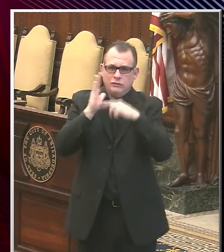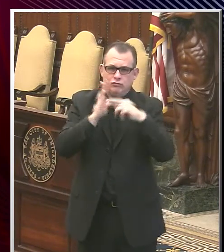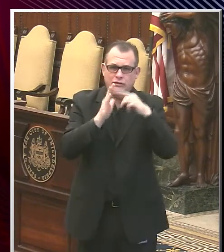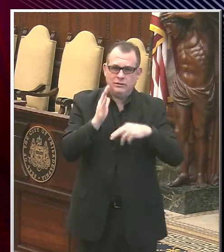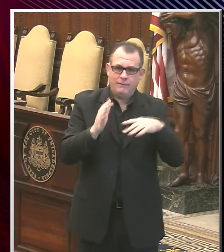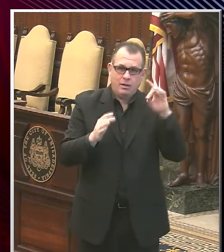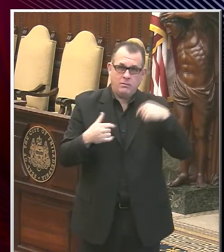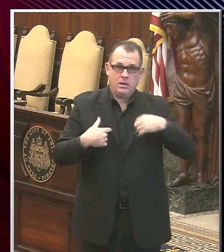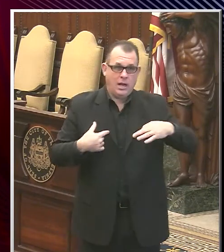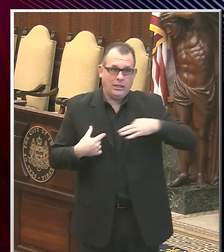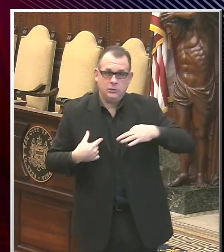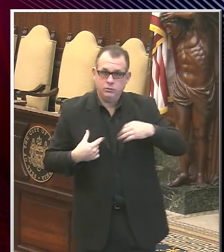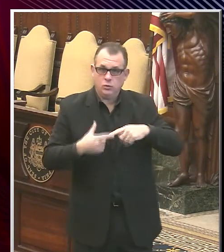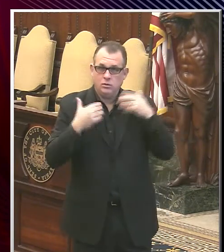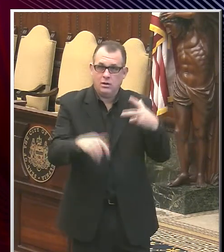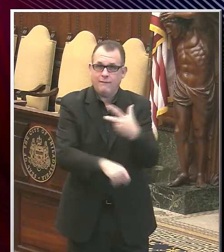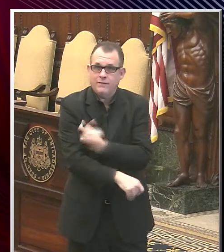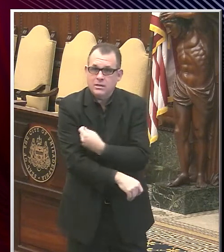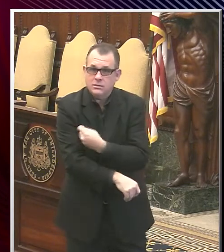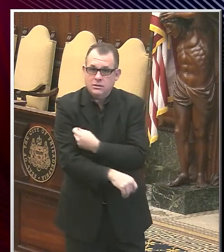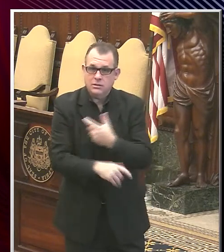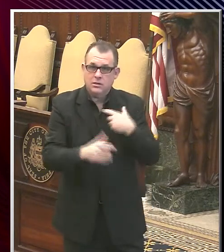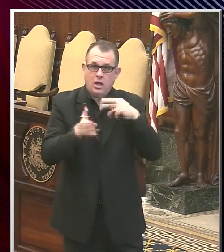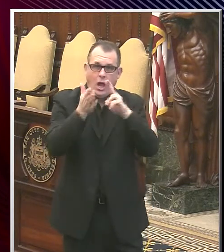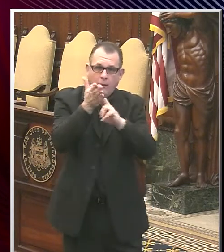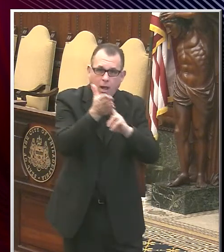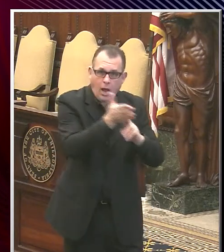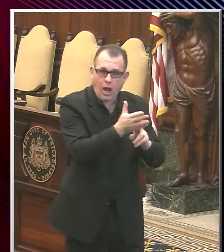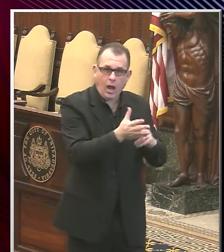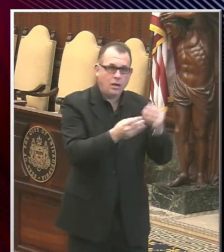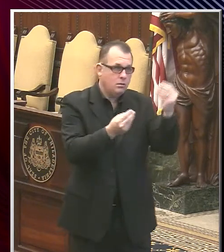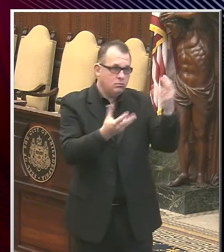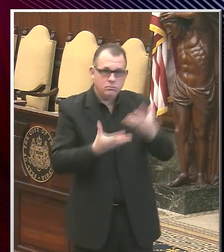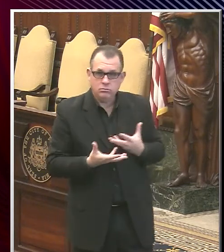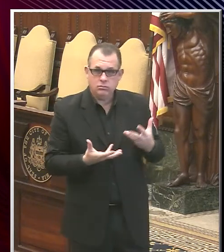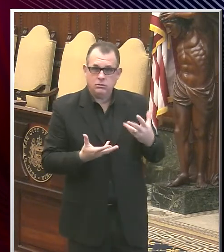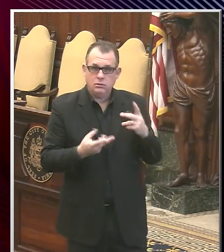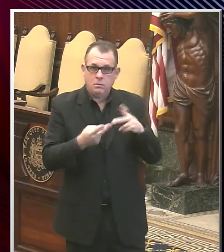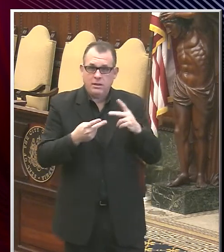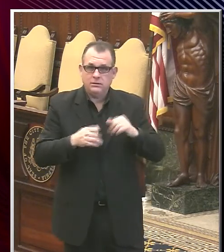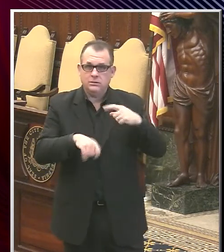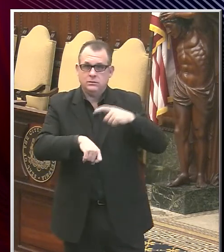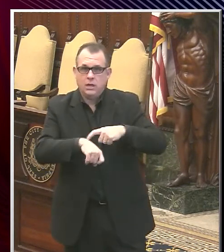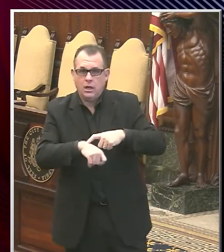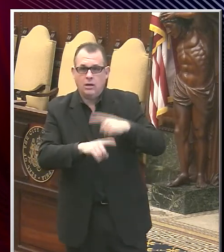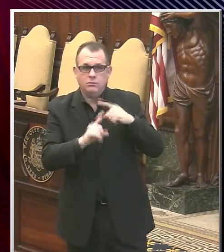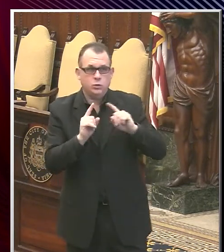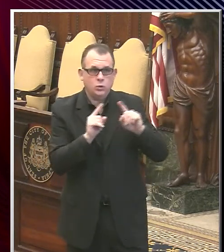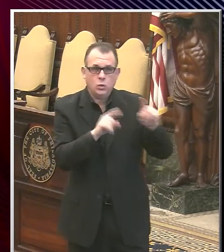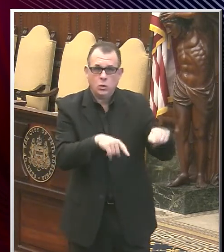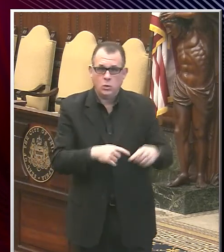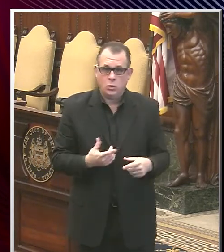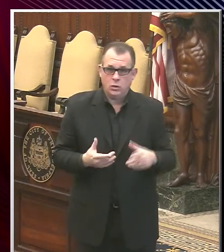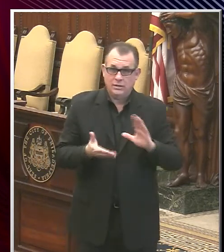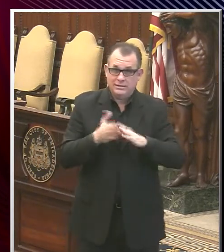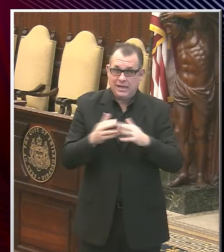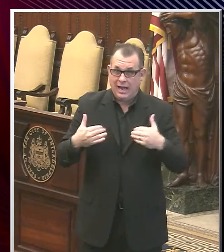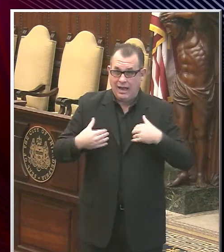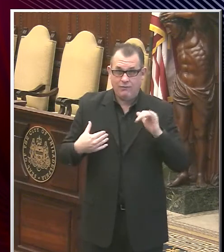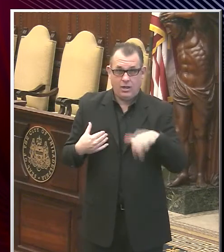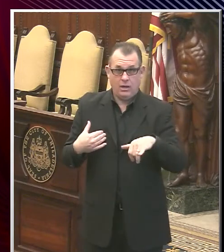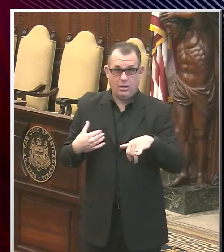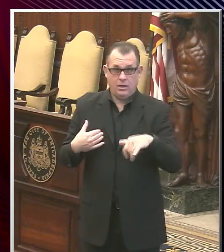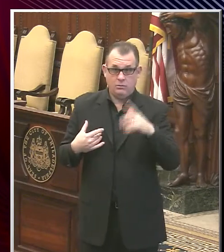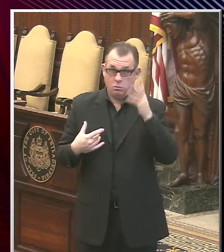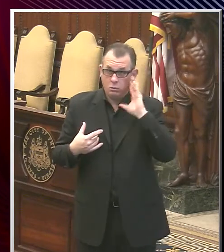for people to find out if they're eligible to get vaccine and then to sign up to get contacted for a place and time to go. Is the city